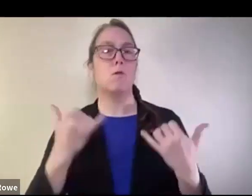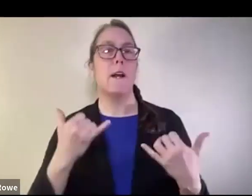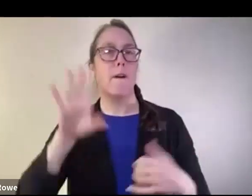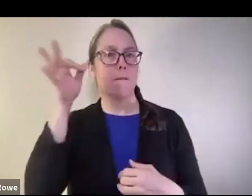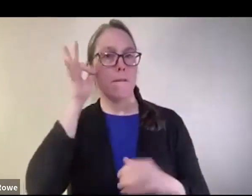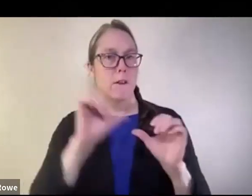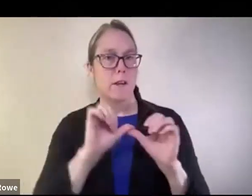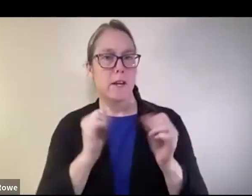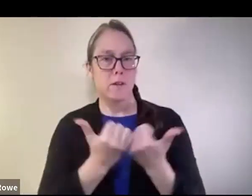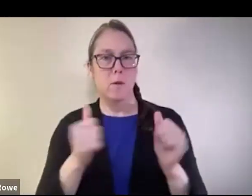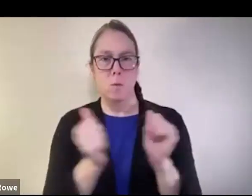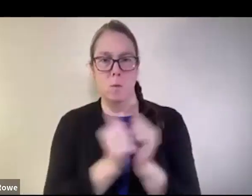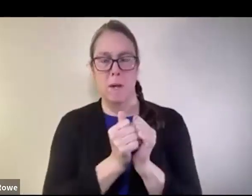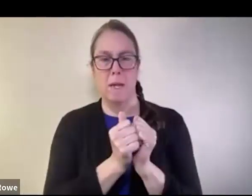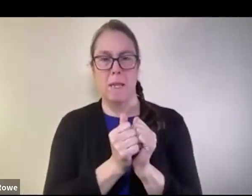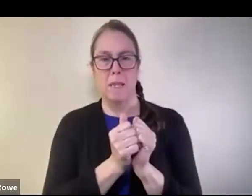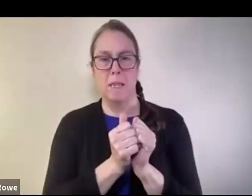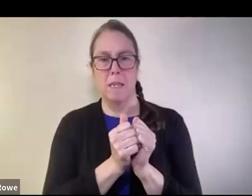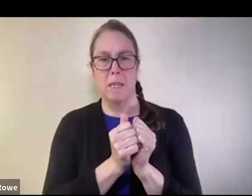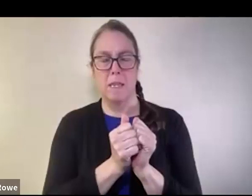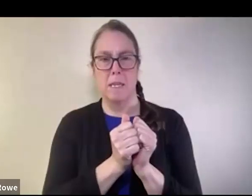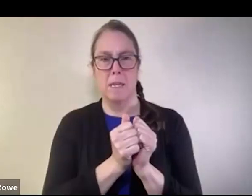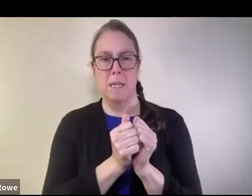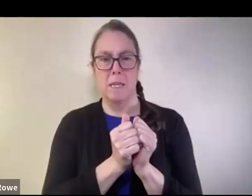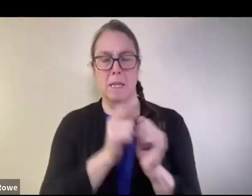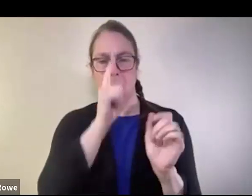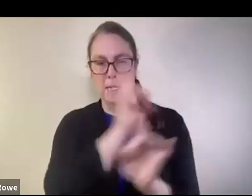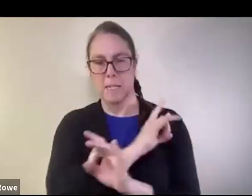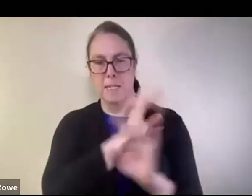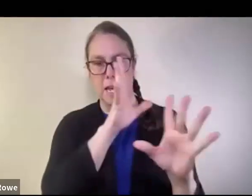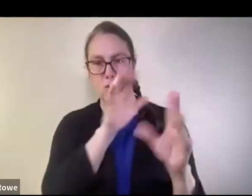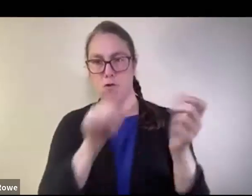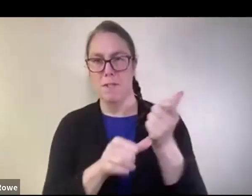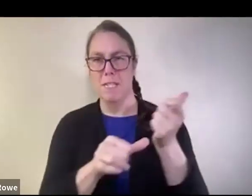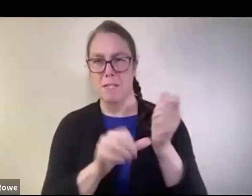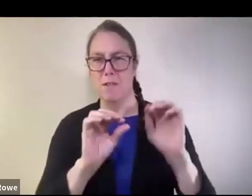the um, disaster assistance office.